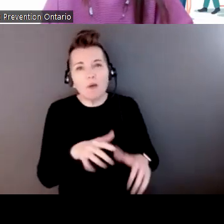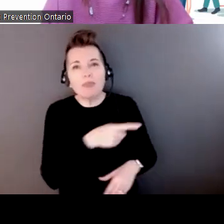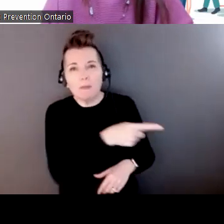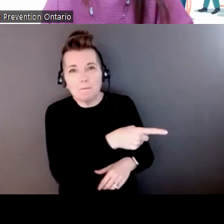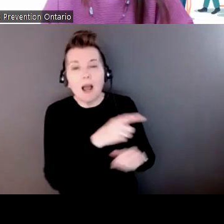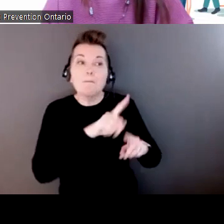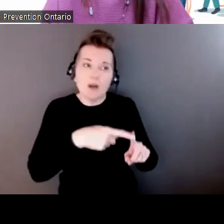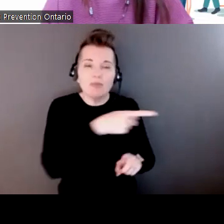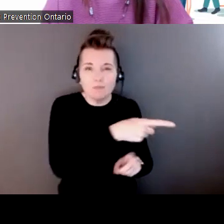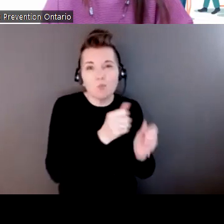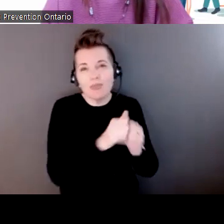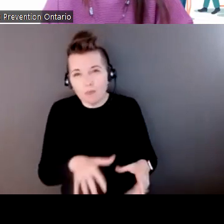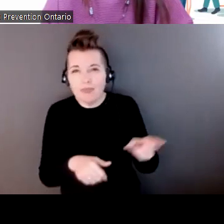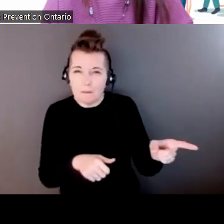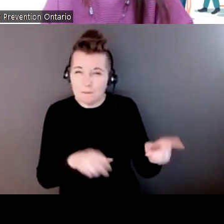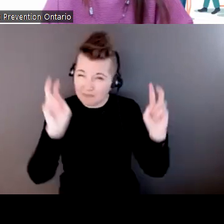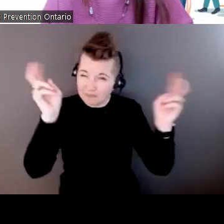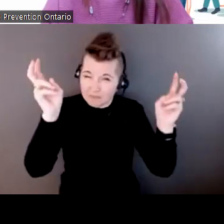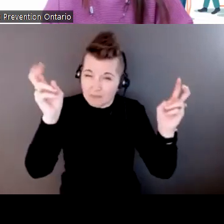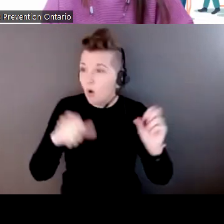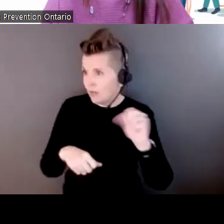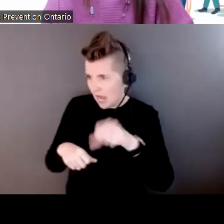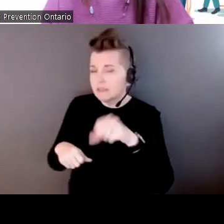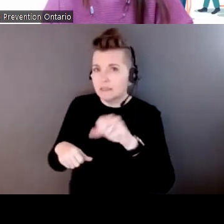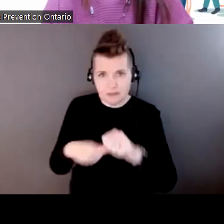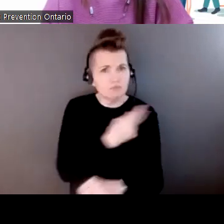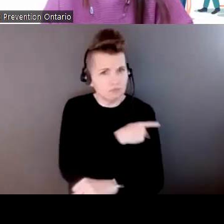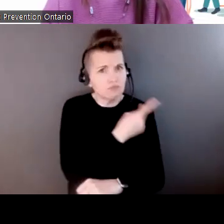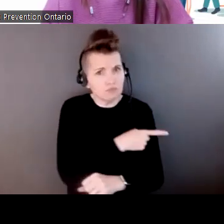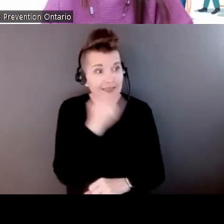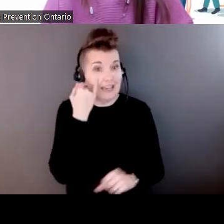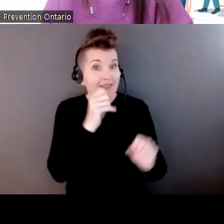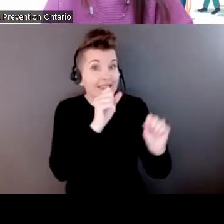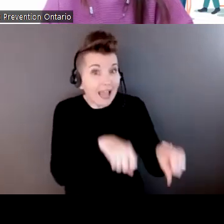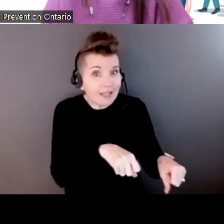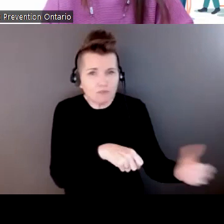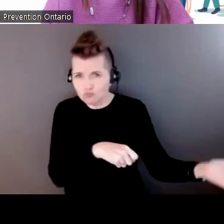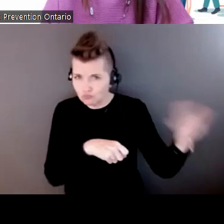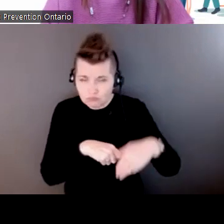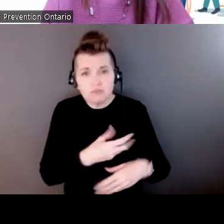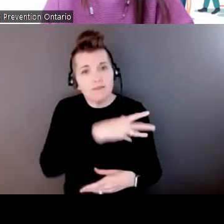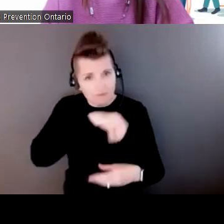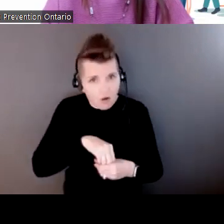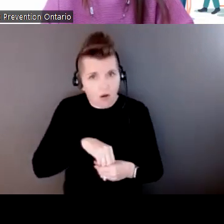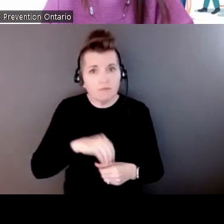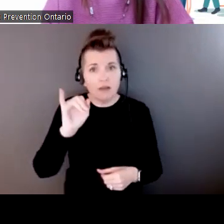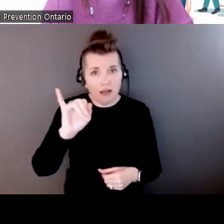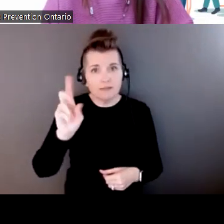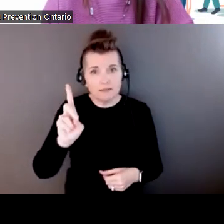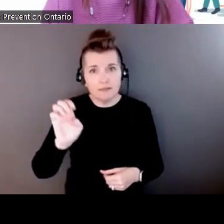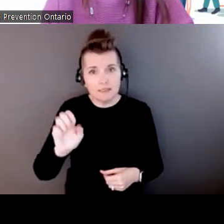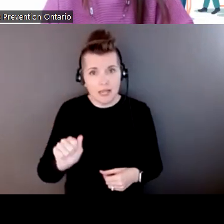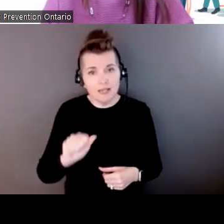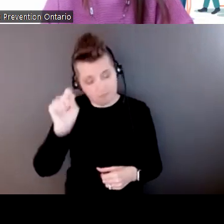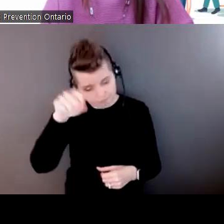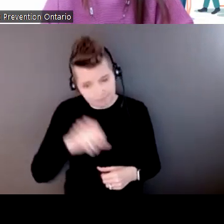but ideally the patient would be involved in that if they're capable of being there, right? So, and